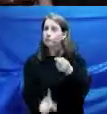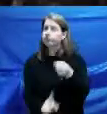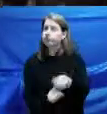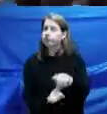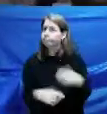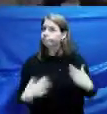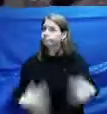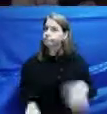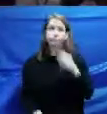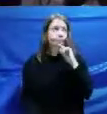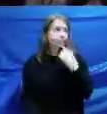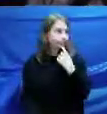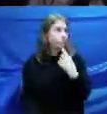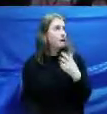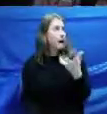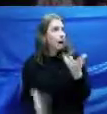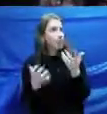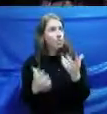fight.